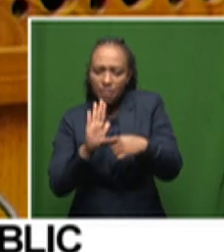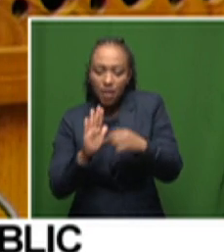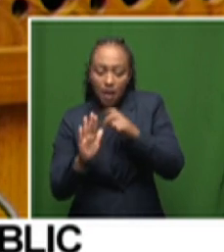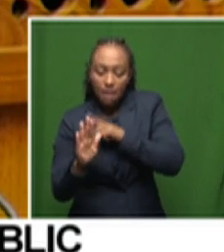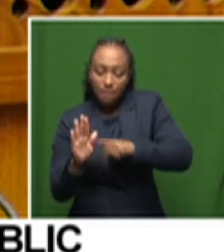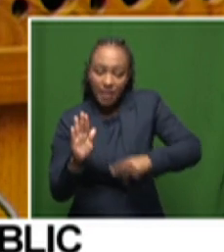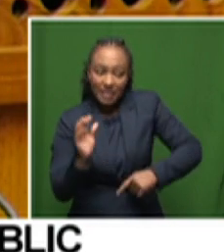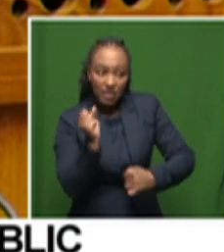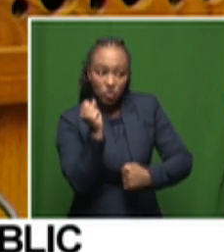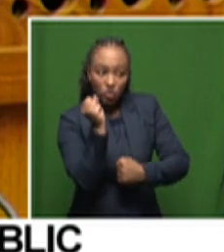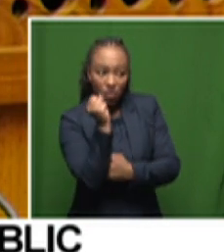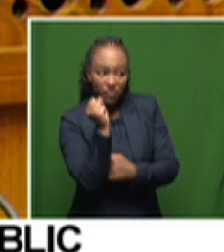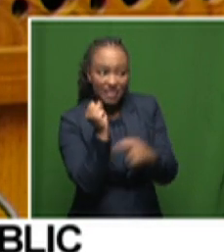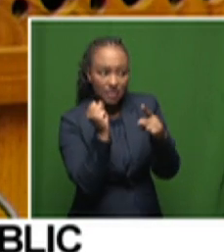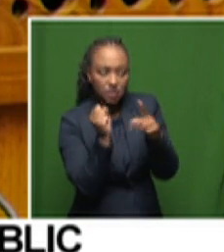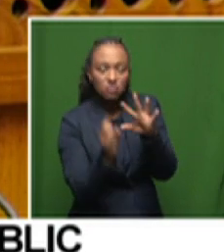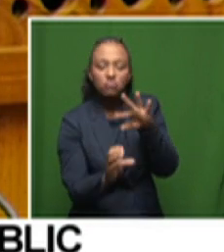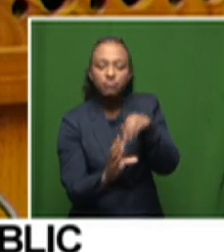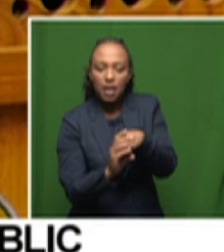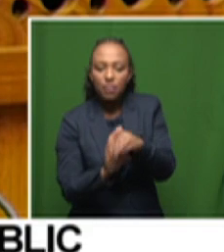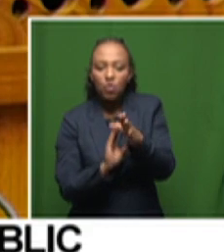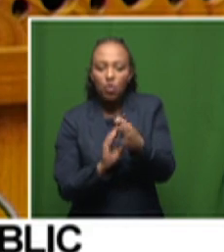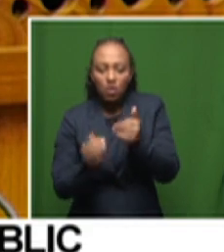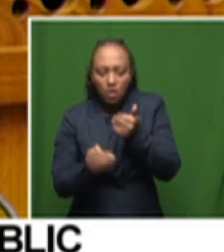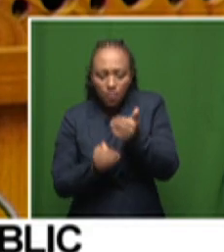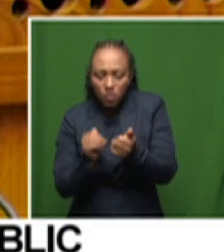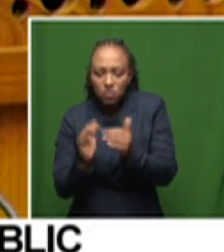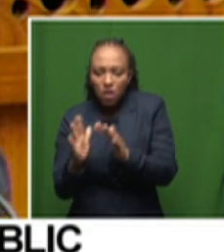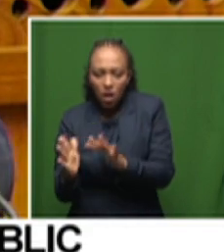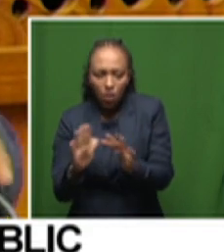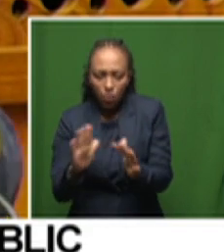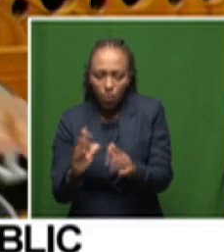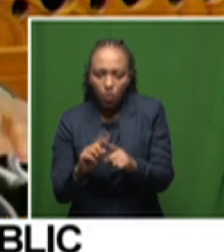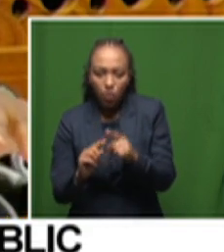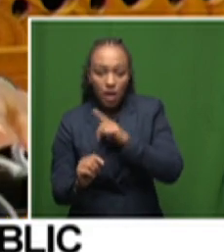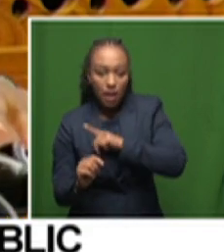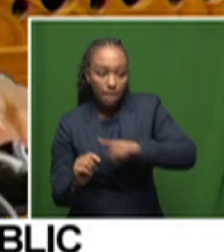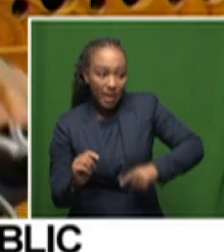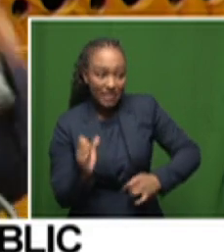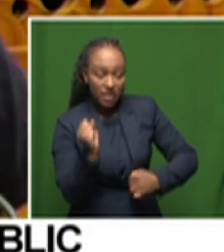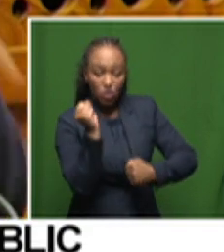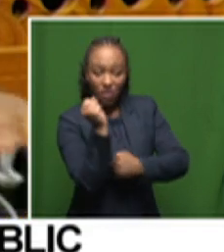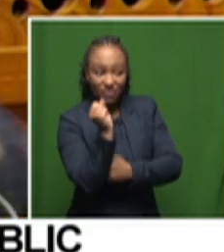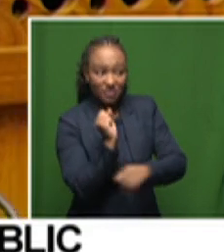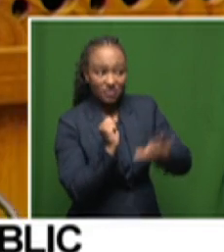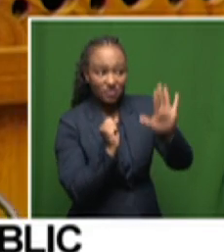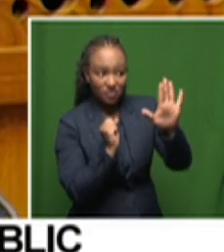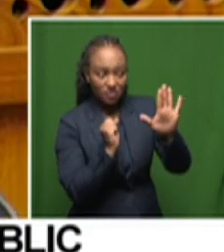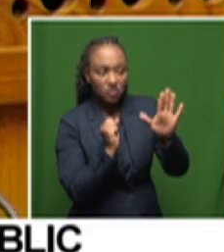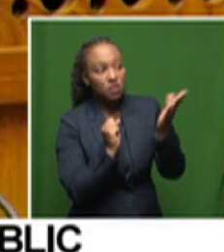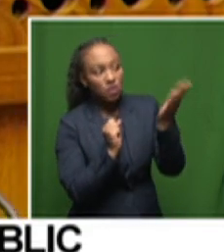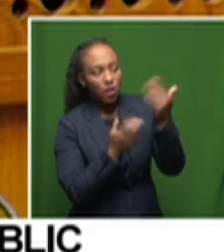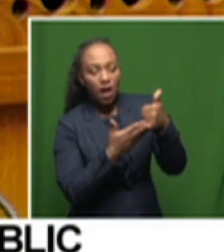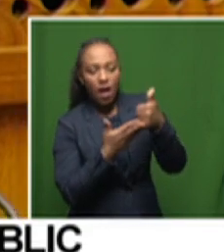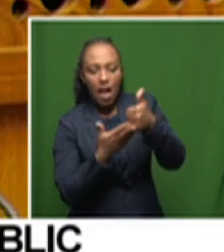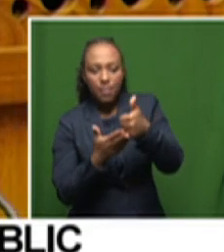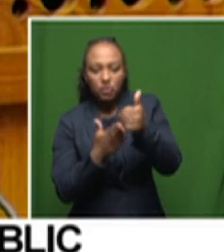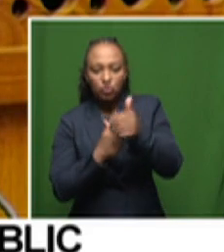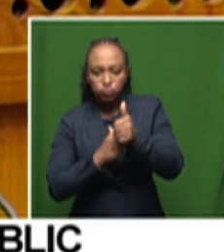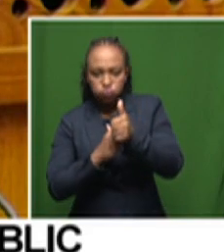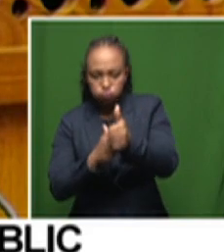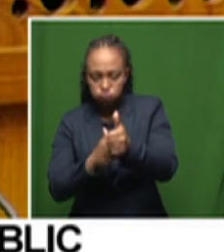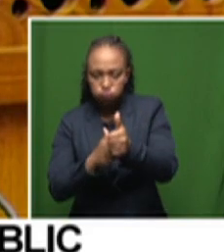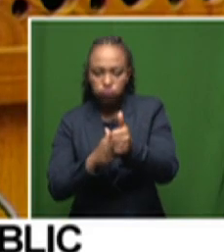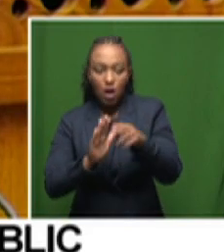will very much be involved with us in this process so that the presidency can help us drive the program